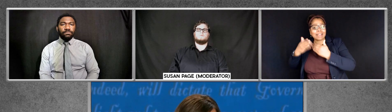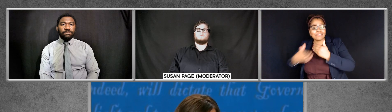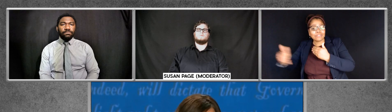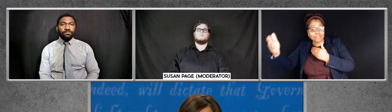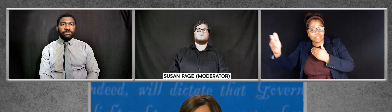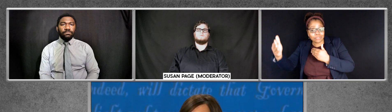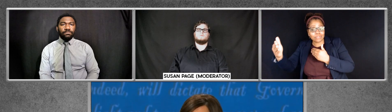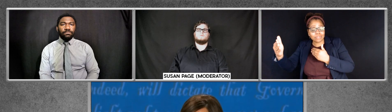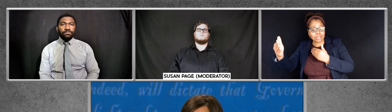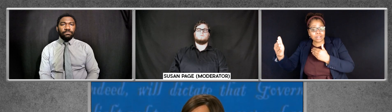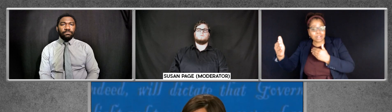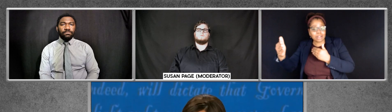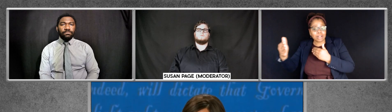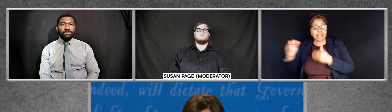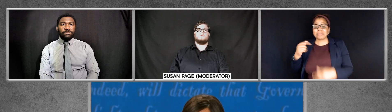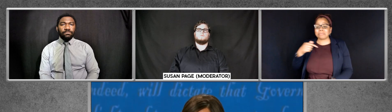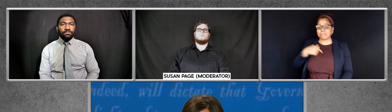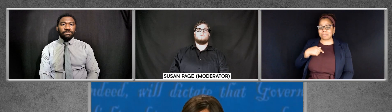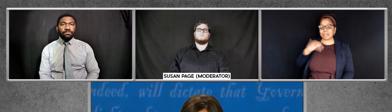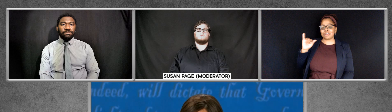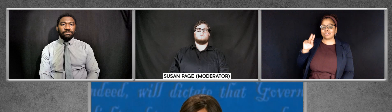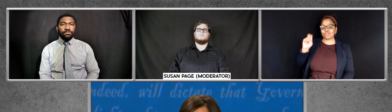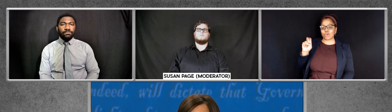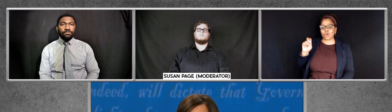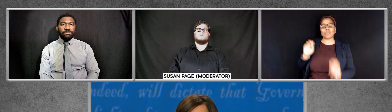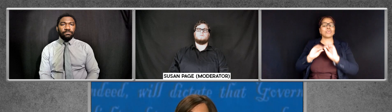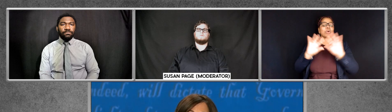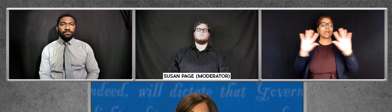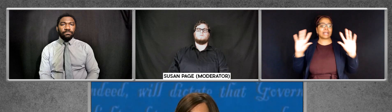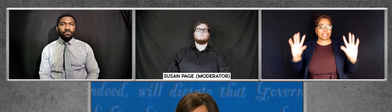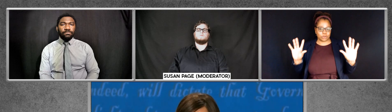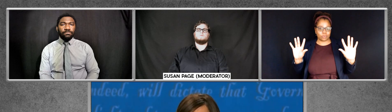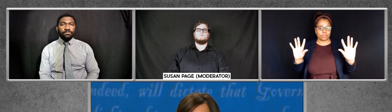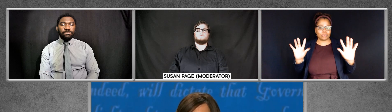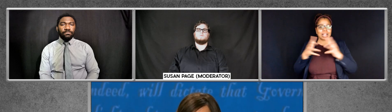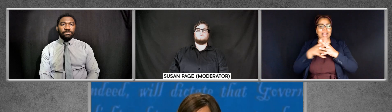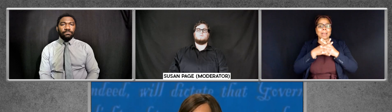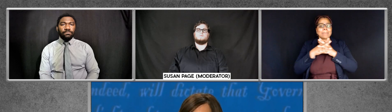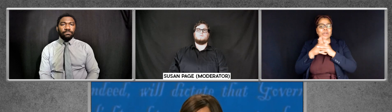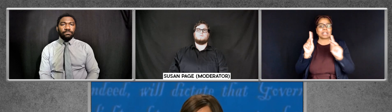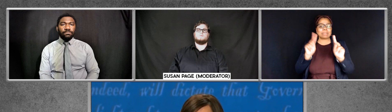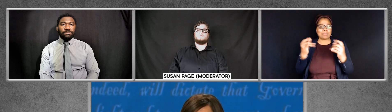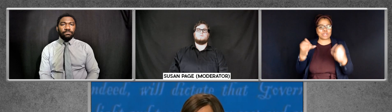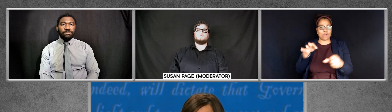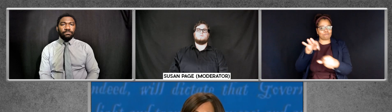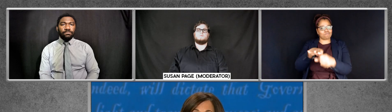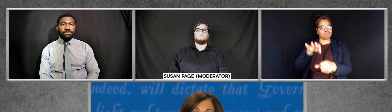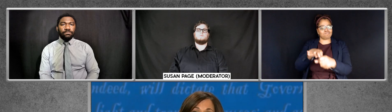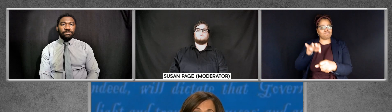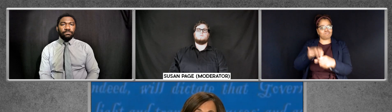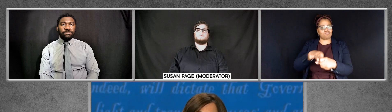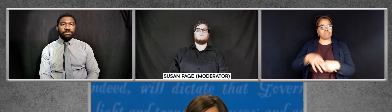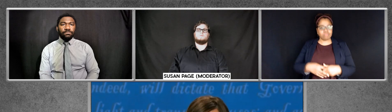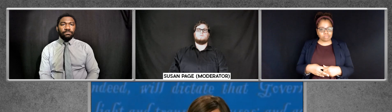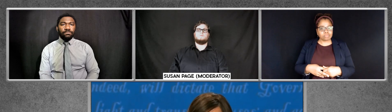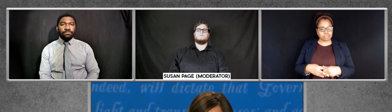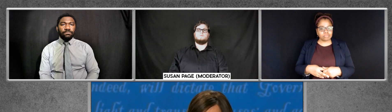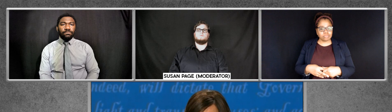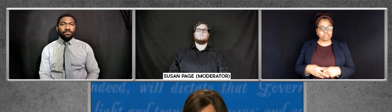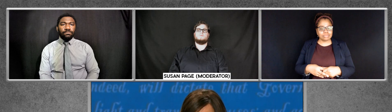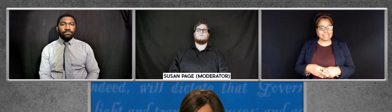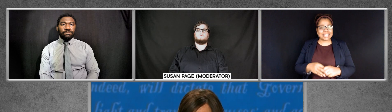land. And so Joe and I are very clear. The American people are voting right now, and it should be